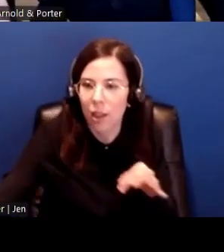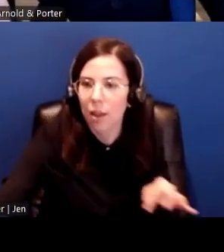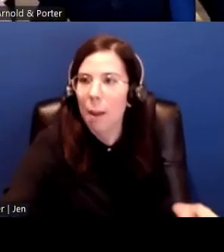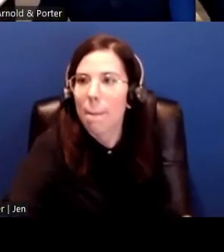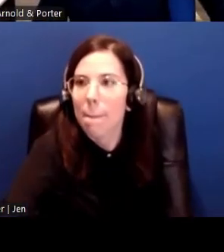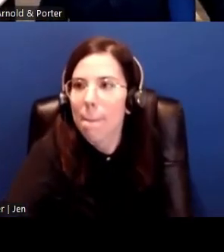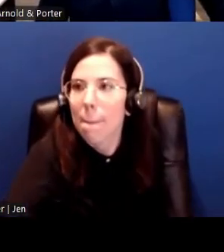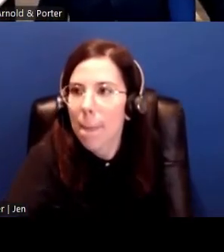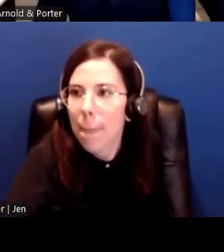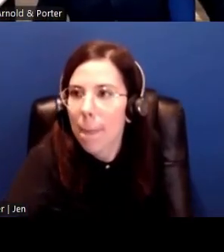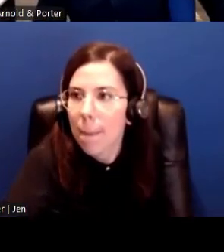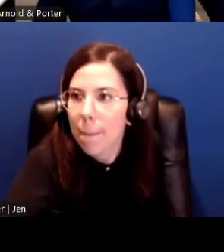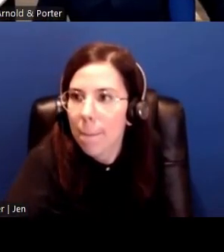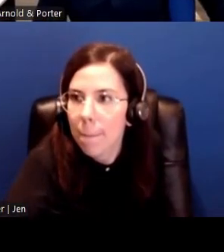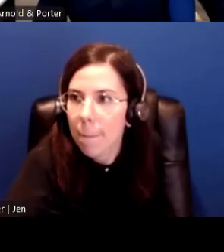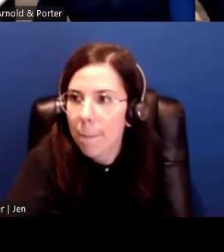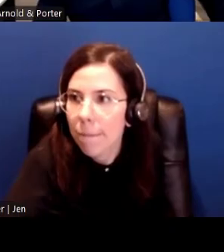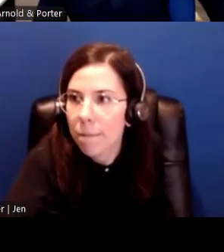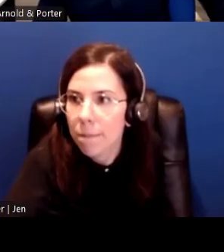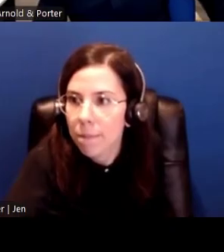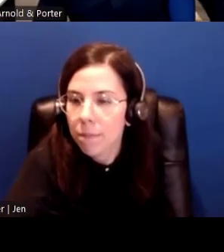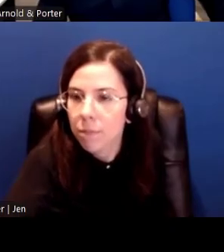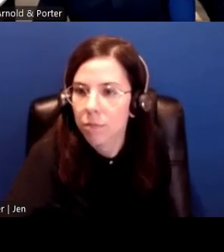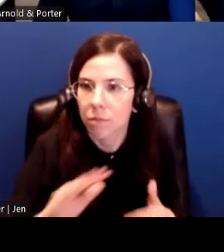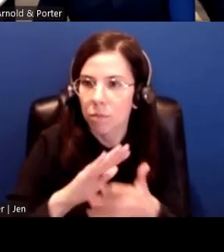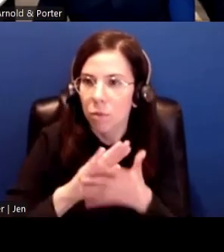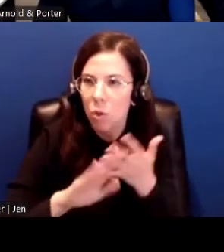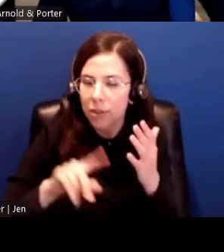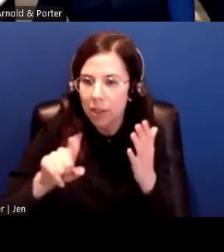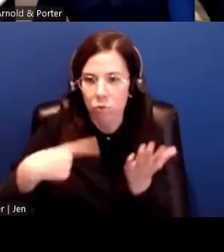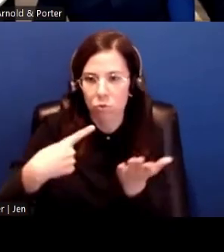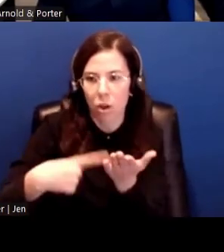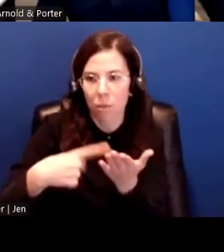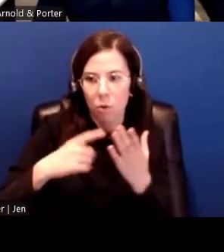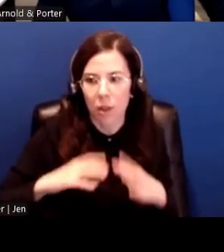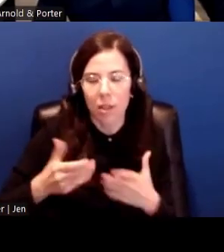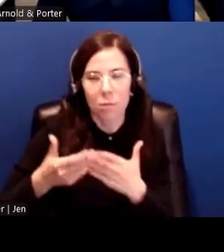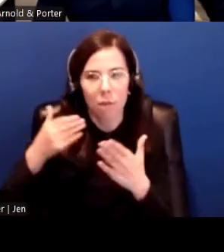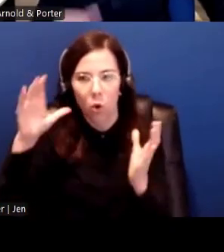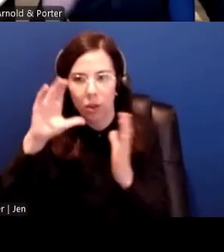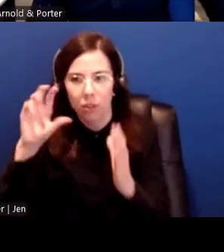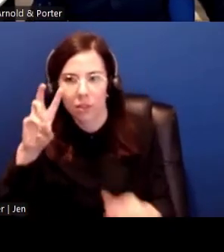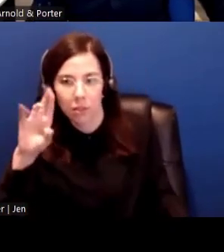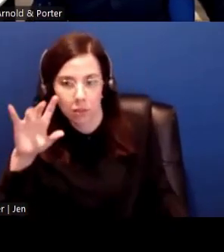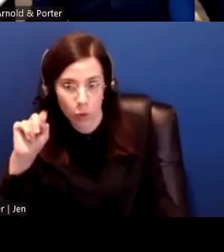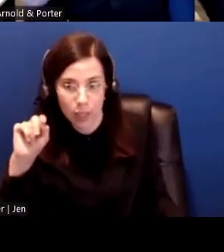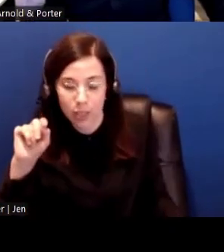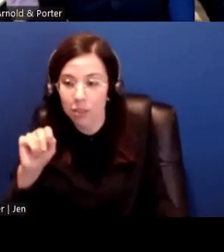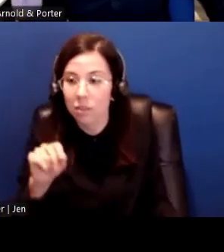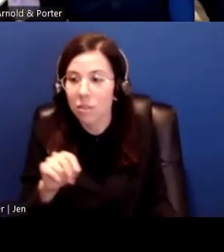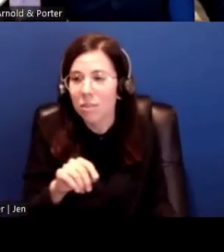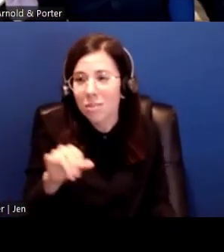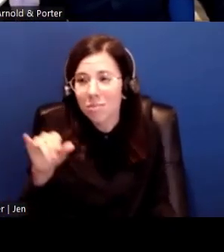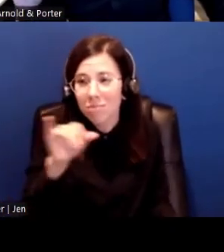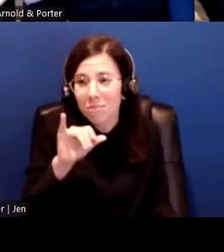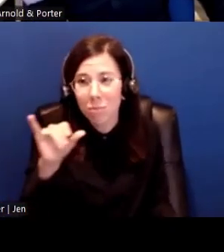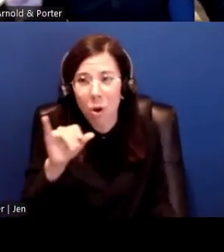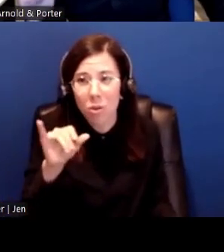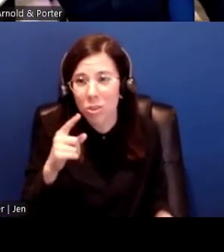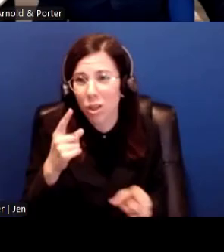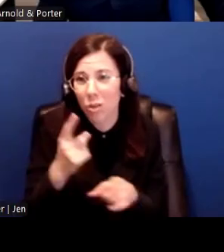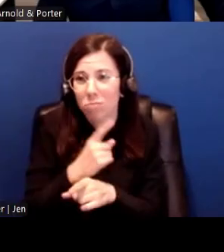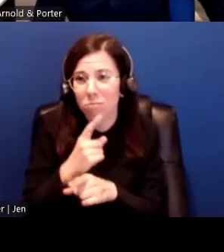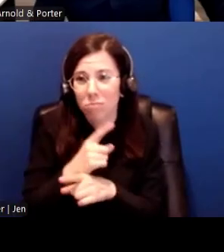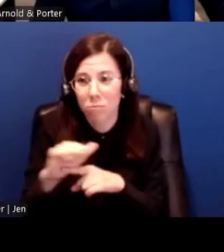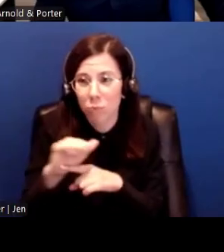the things you would need to talk to your client about before you seek a writ. It's also just from a practice standpoint, you want